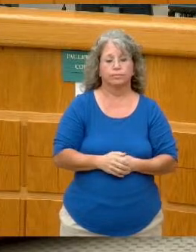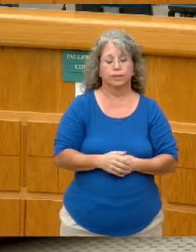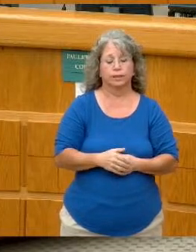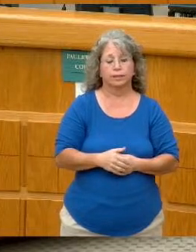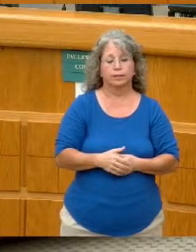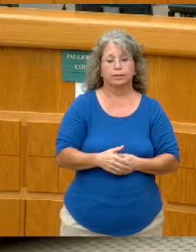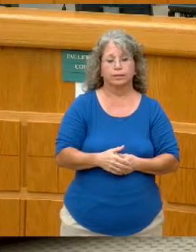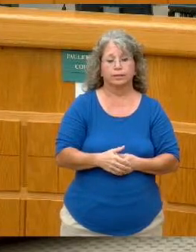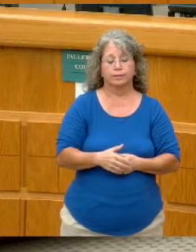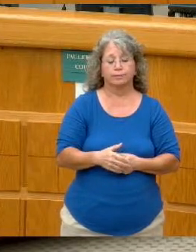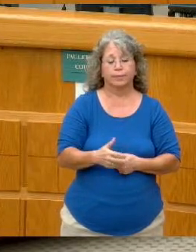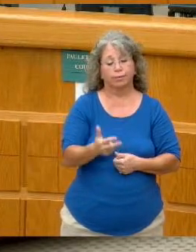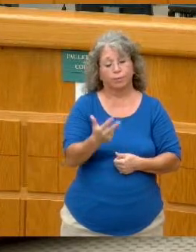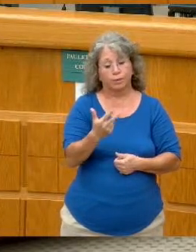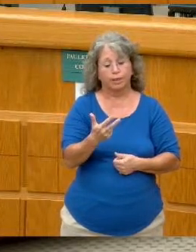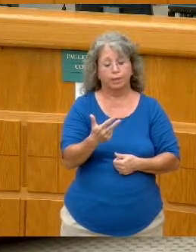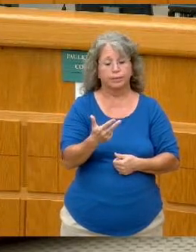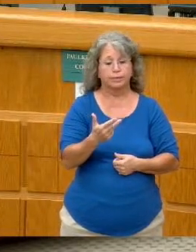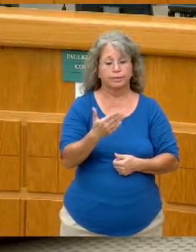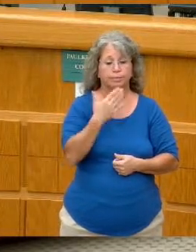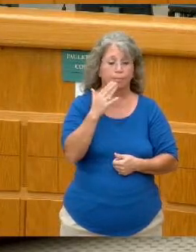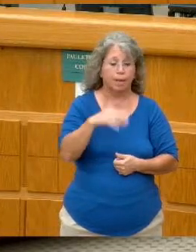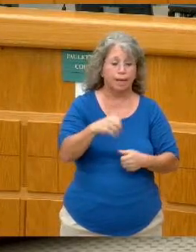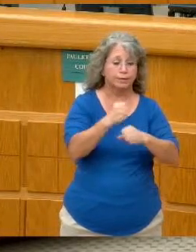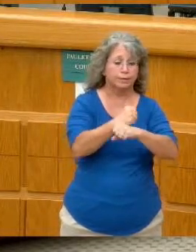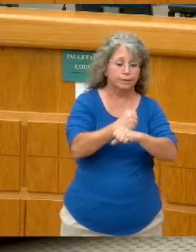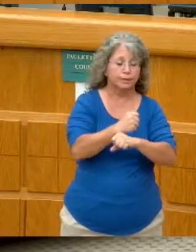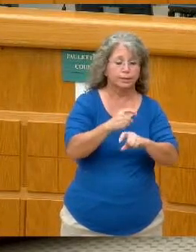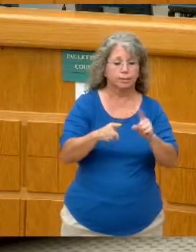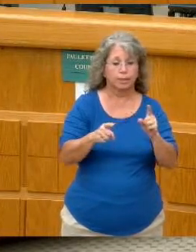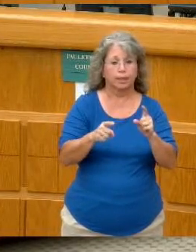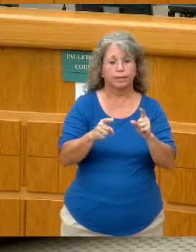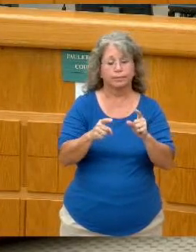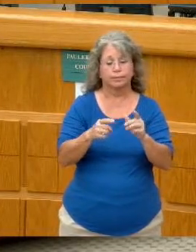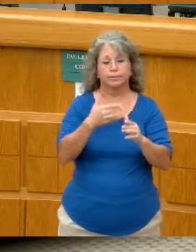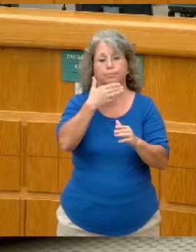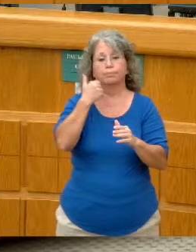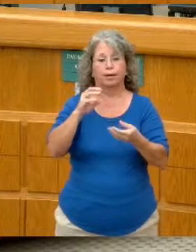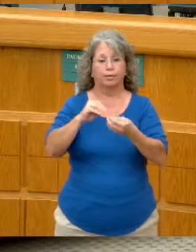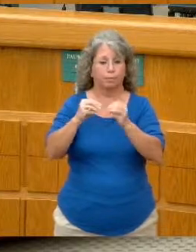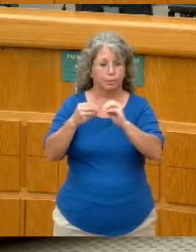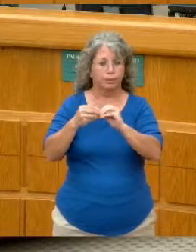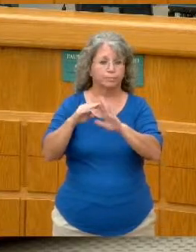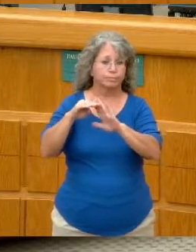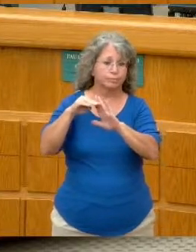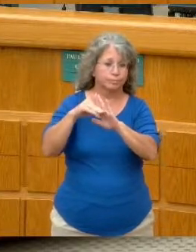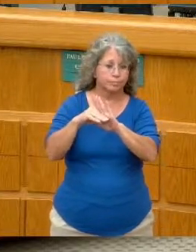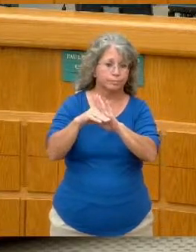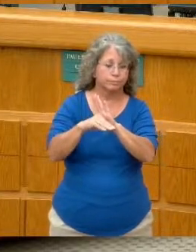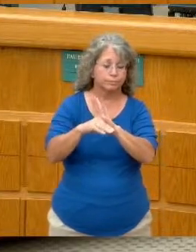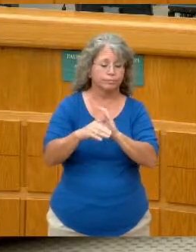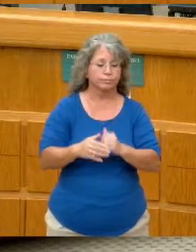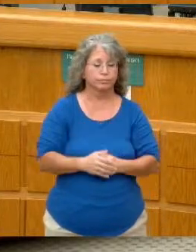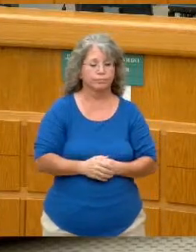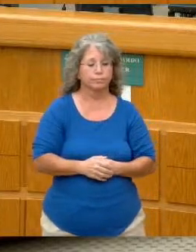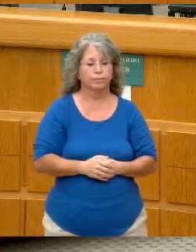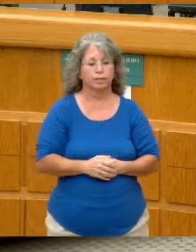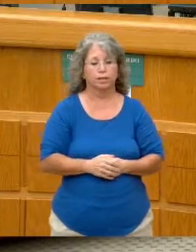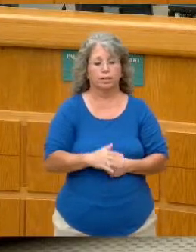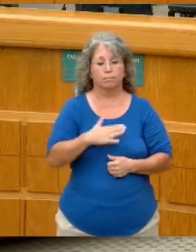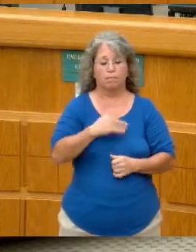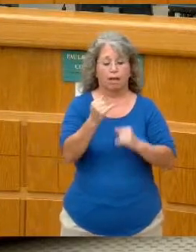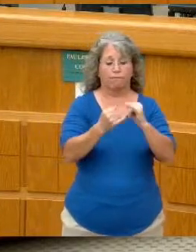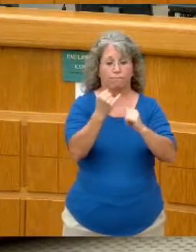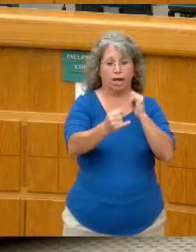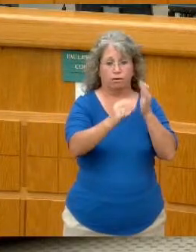bad statistic, but it's coming down also in terms of numbers per day. And then this final graph just shows